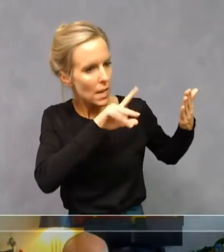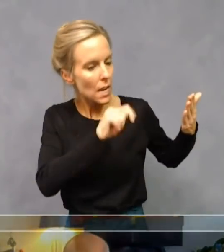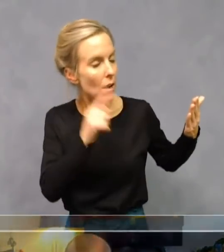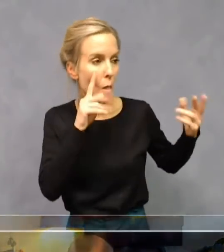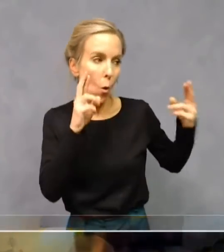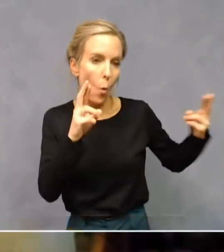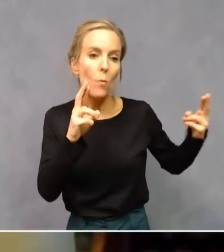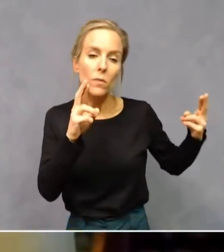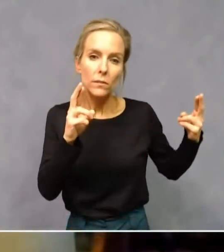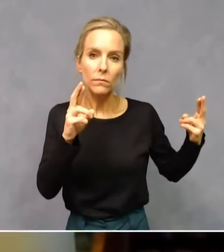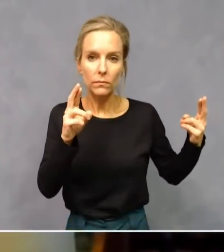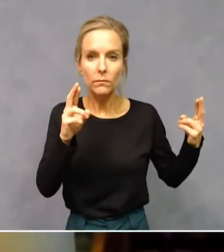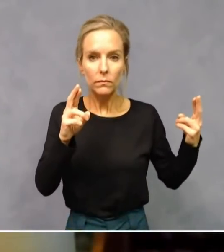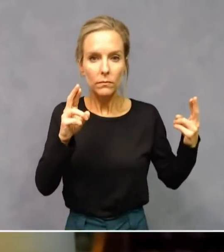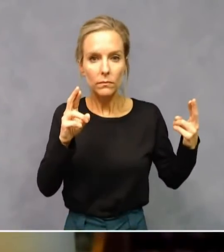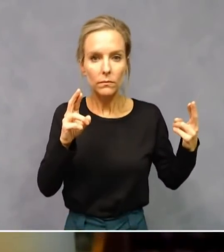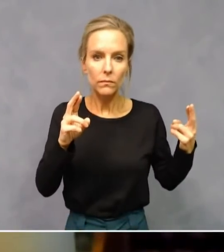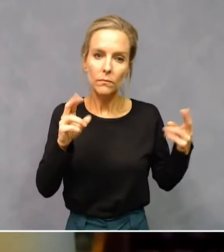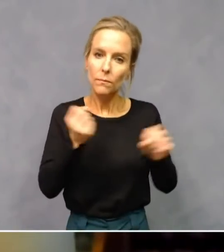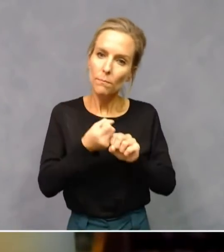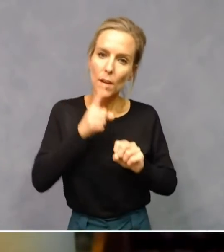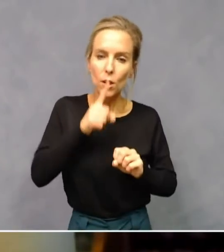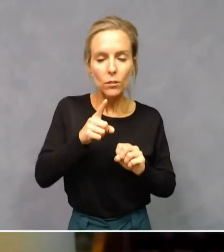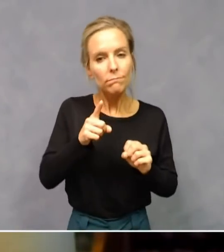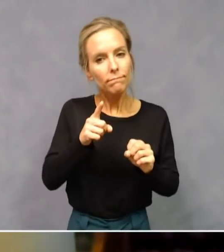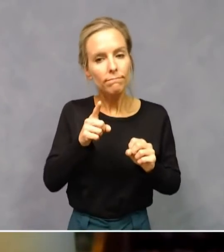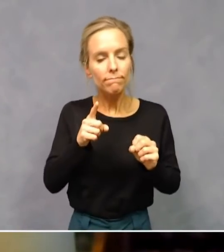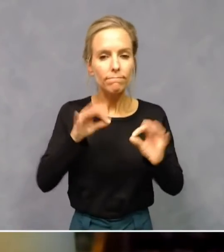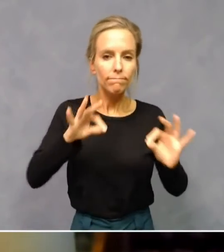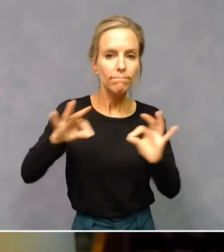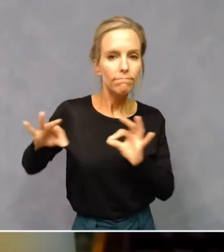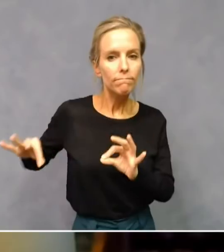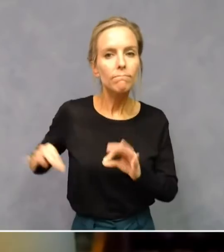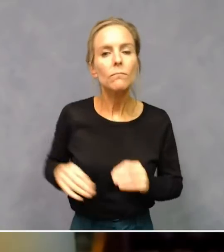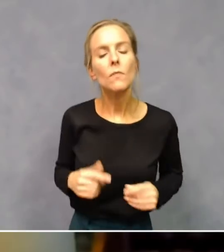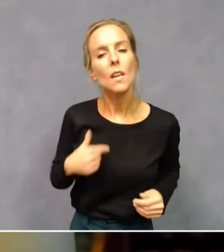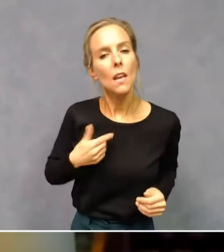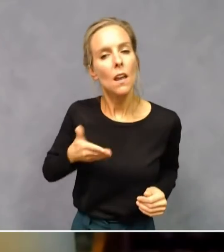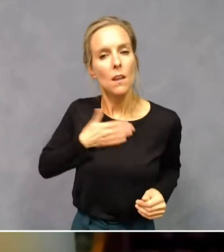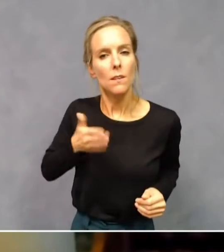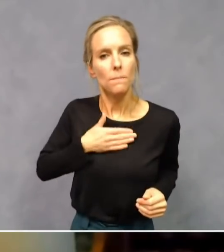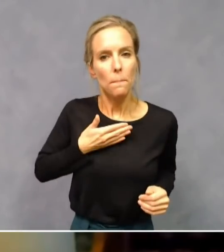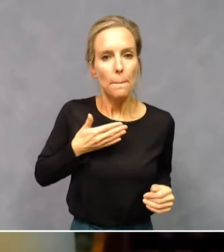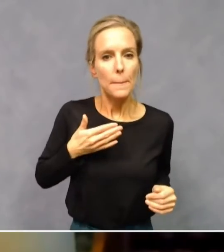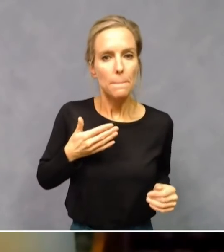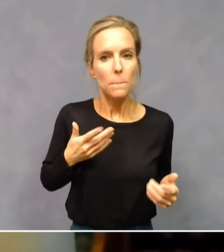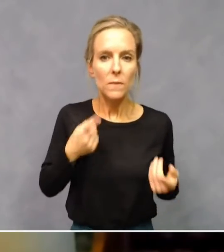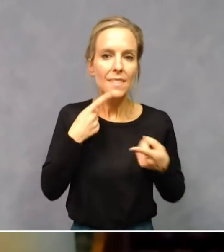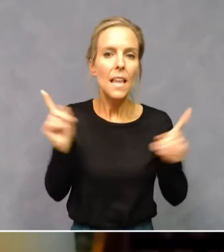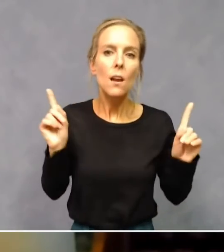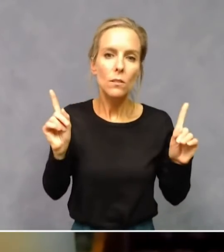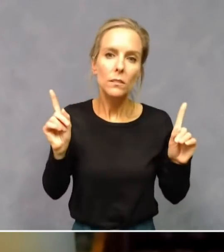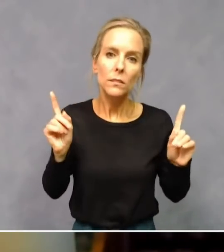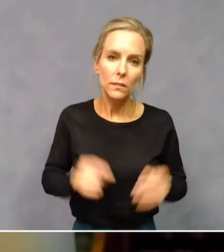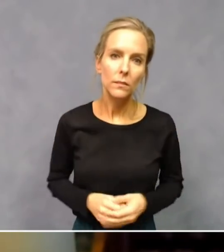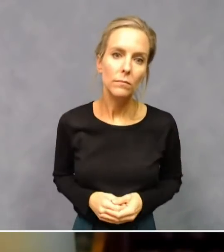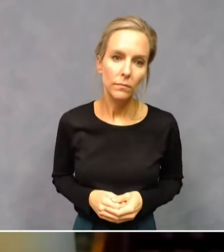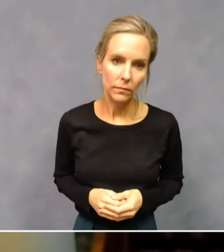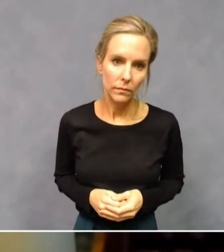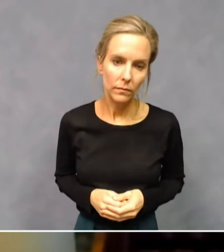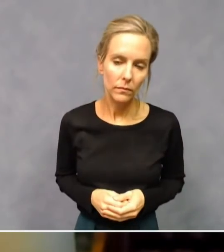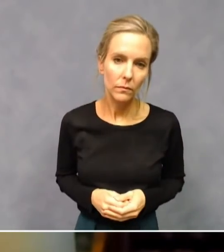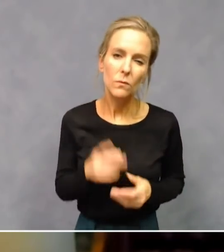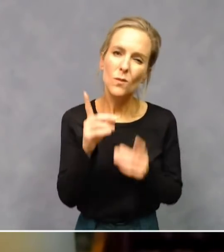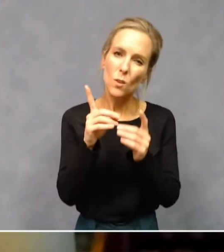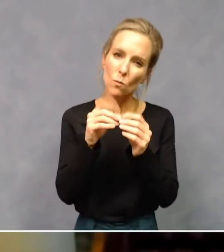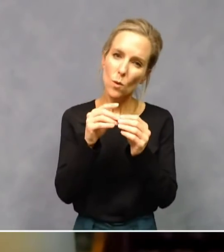that, we're going to make that good. So I'm happy to announce that. One other thing I want to talk